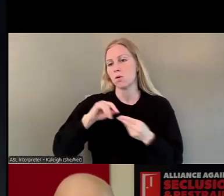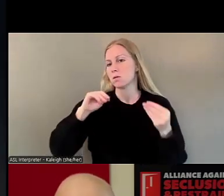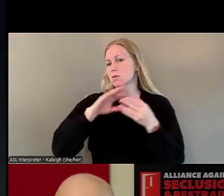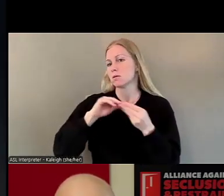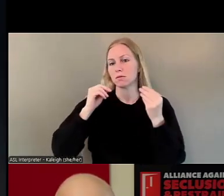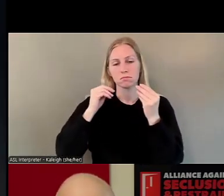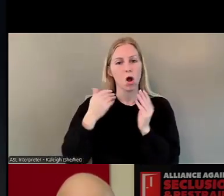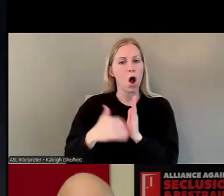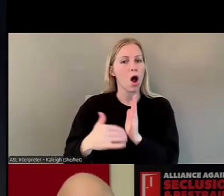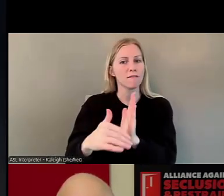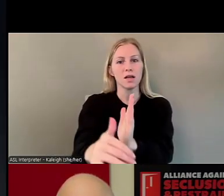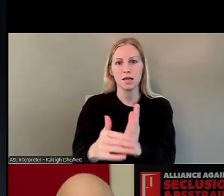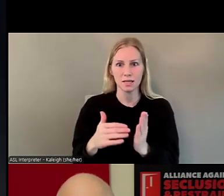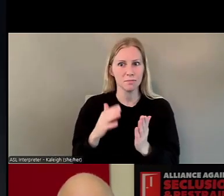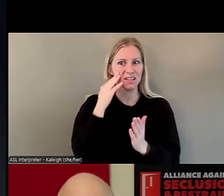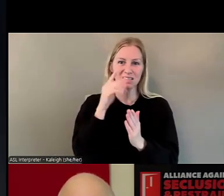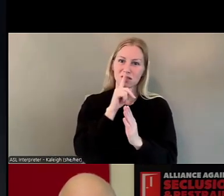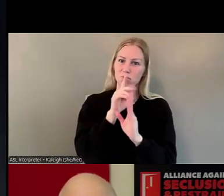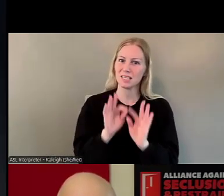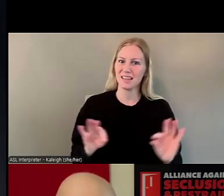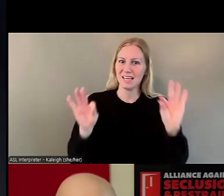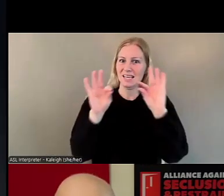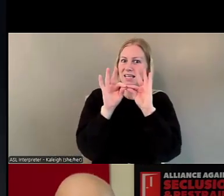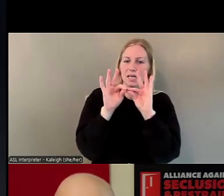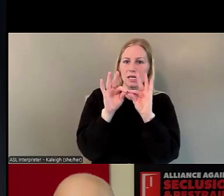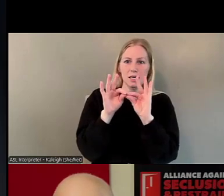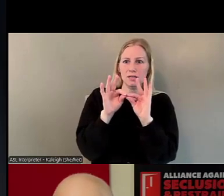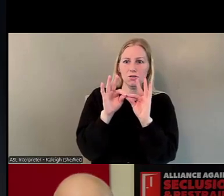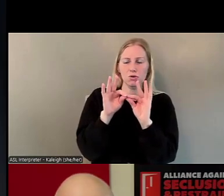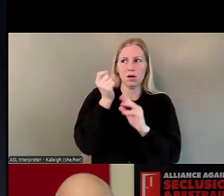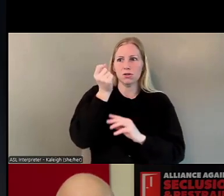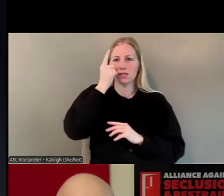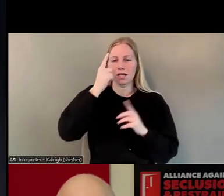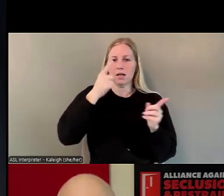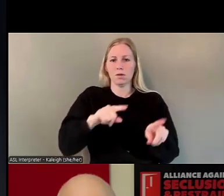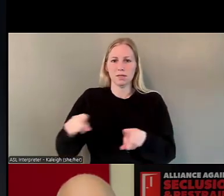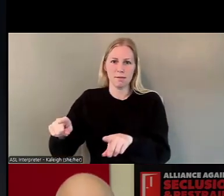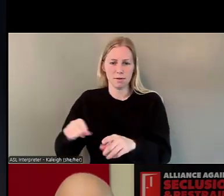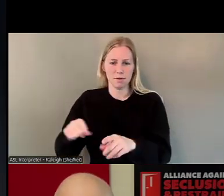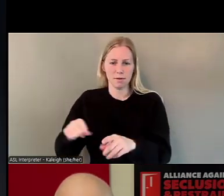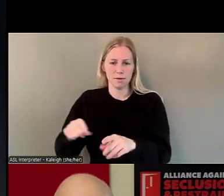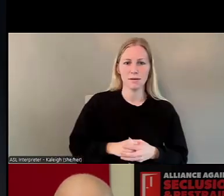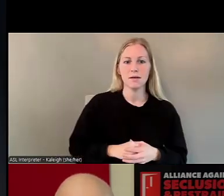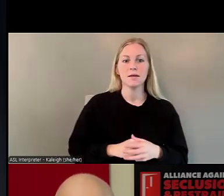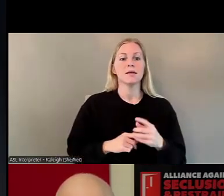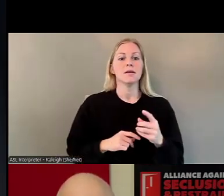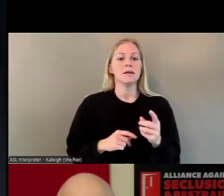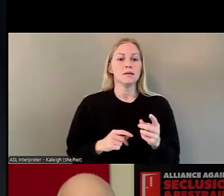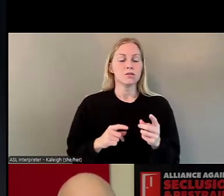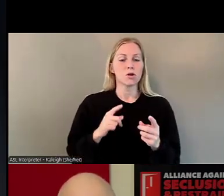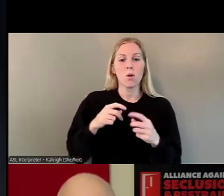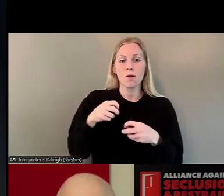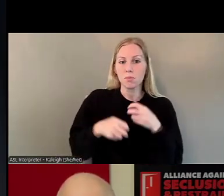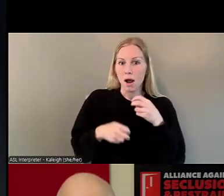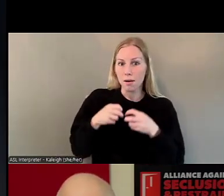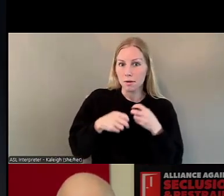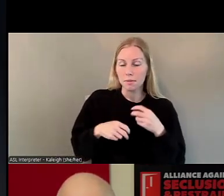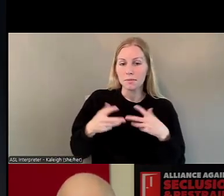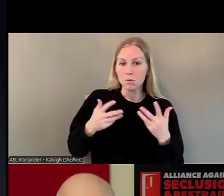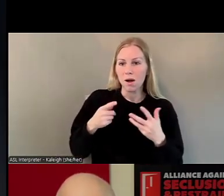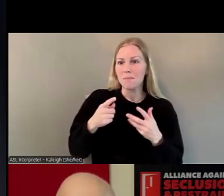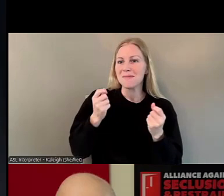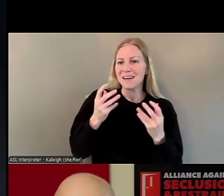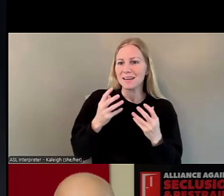when it comes to a lot of the punitive exclusionary discipline. And the problem at its heart is that many children